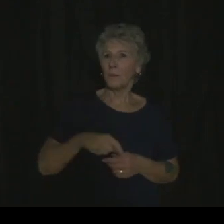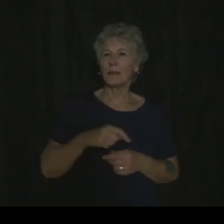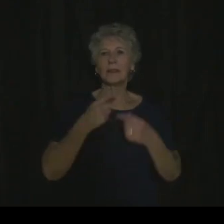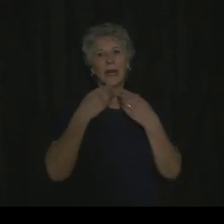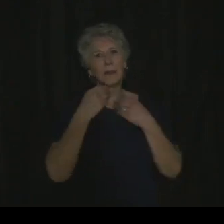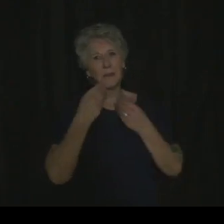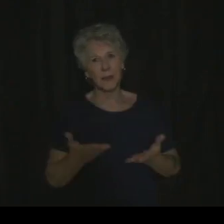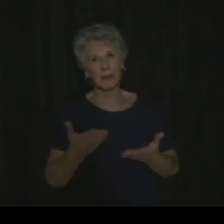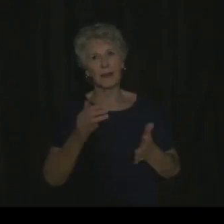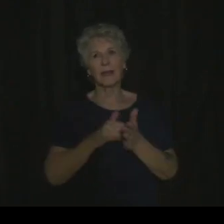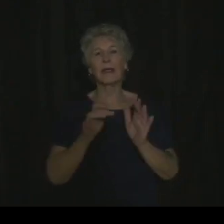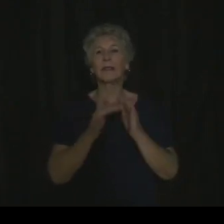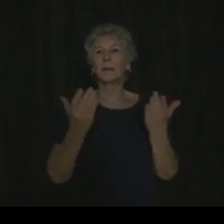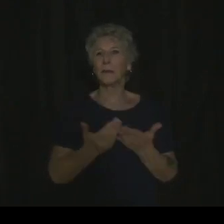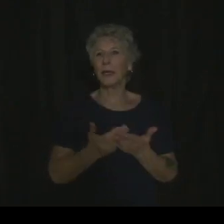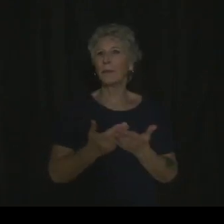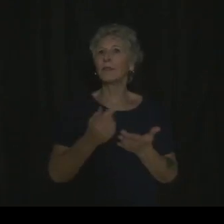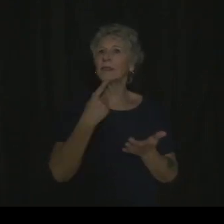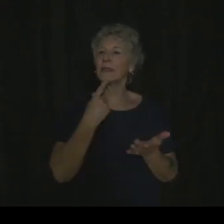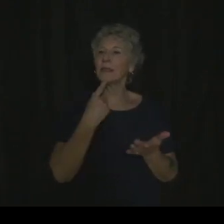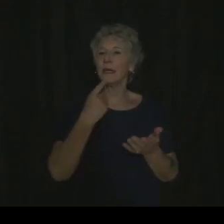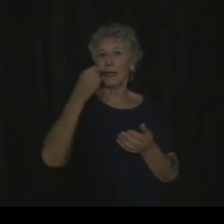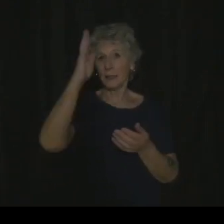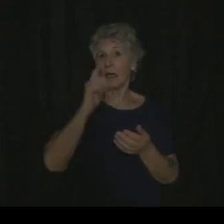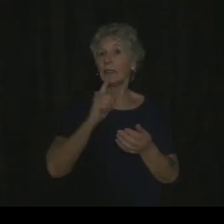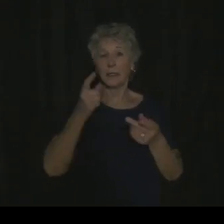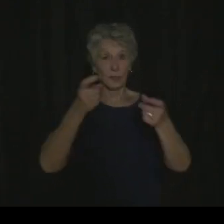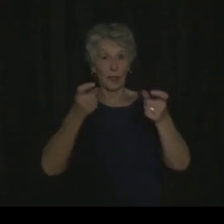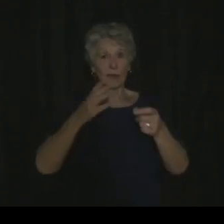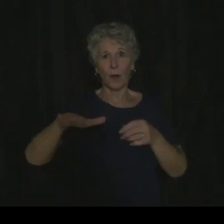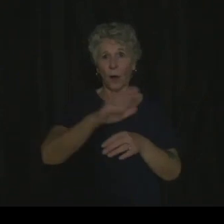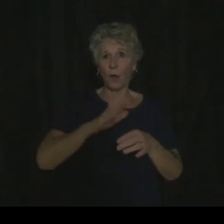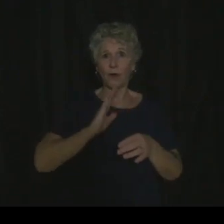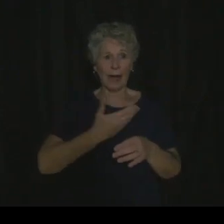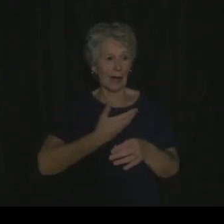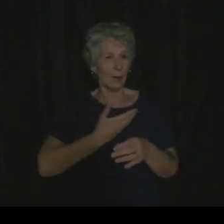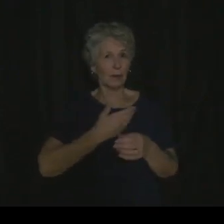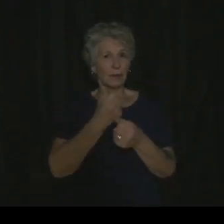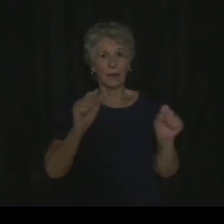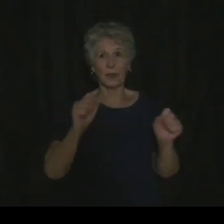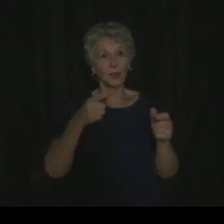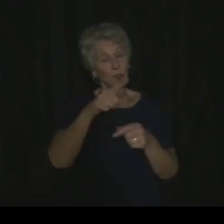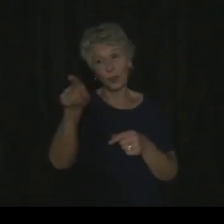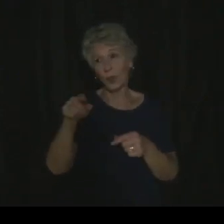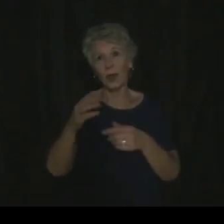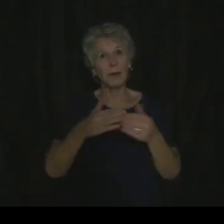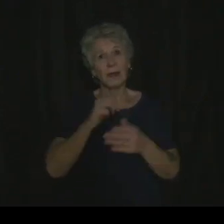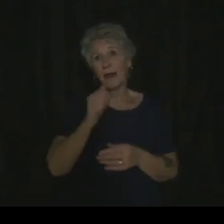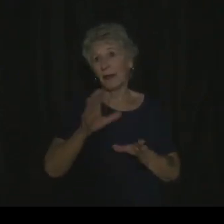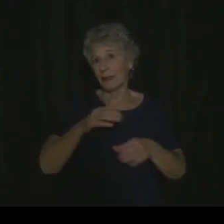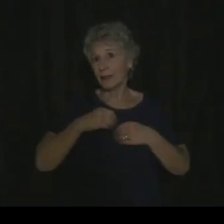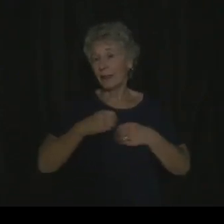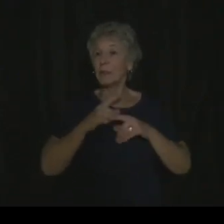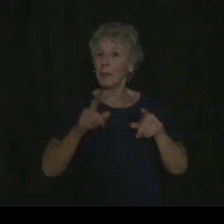that the scriptures claim that God is sovereign over our salvation. You might not accept it, but you have to admit that that's what it